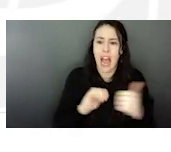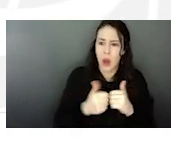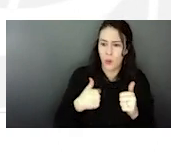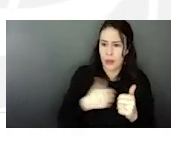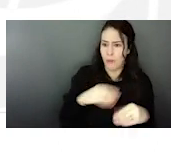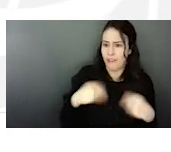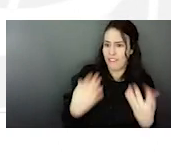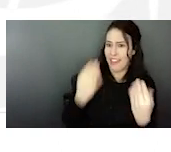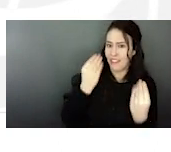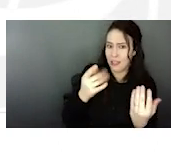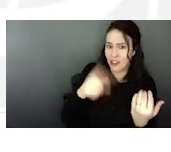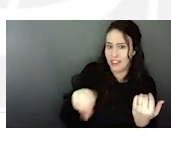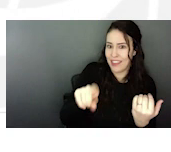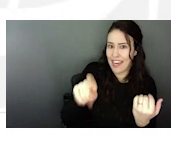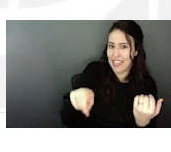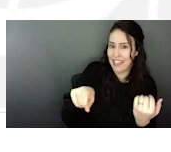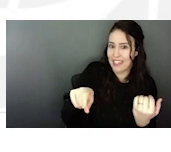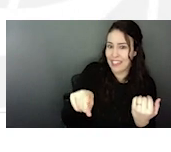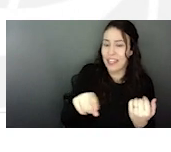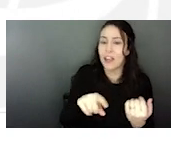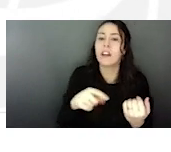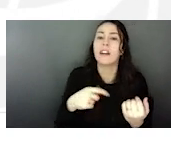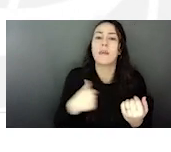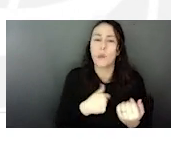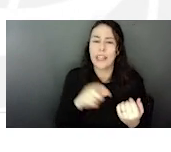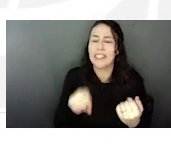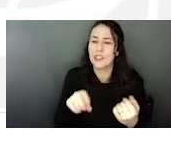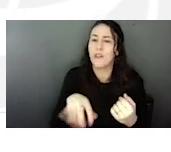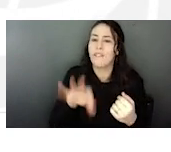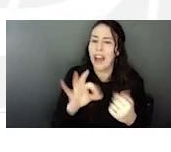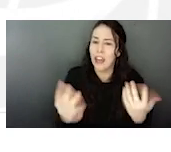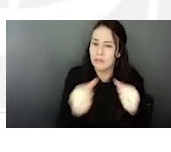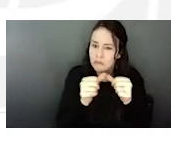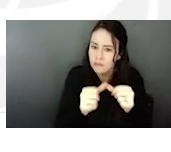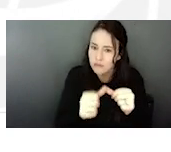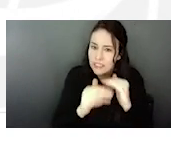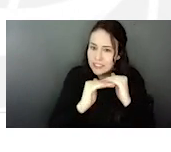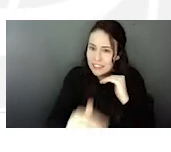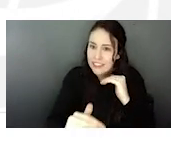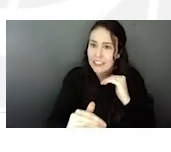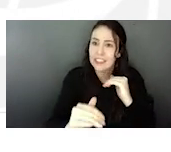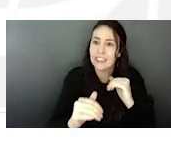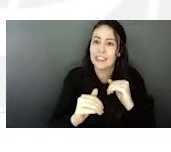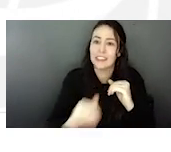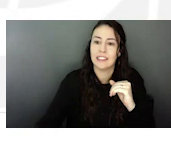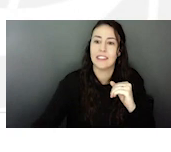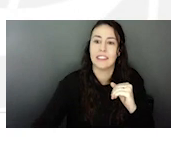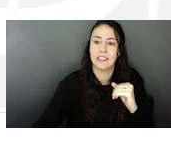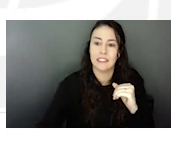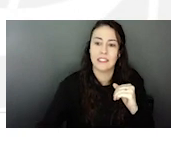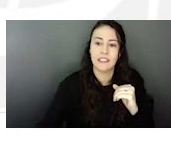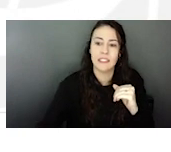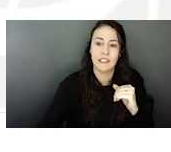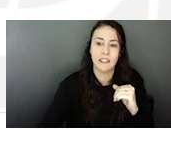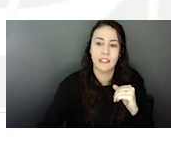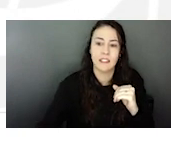they need? But we really need to focus on persistence, right? What is it that we need to do to ensure that the students who come to us,